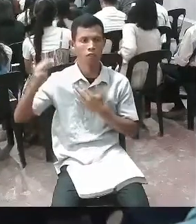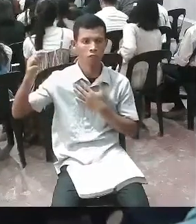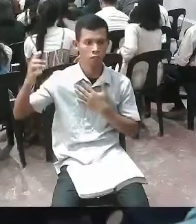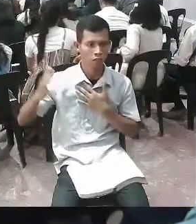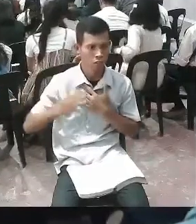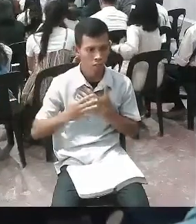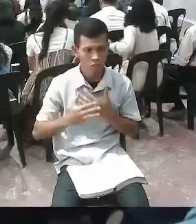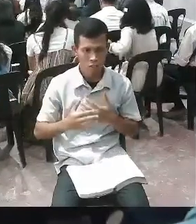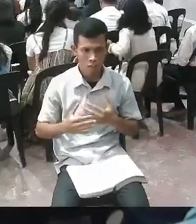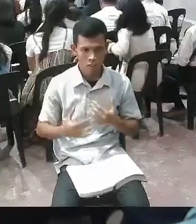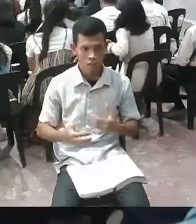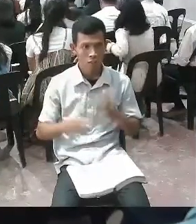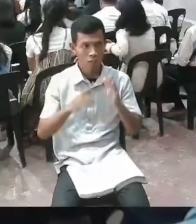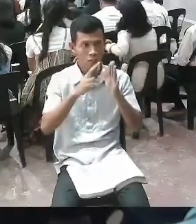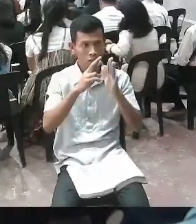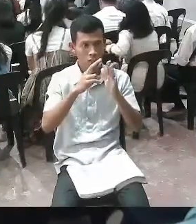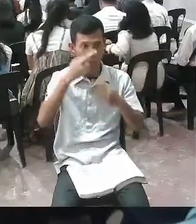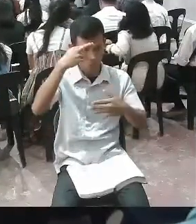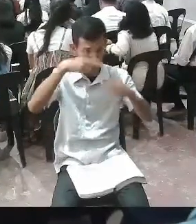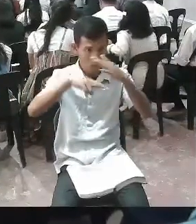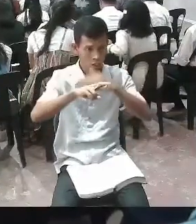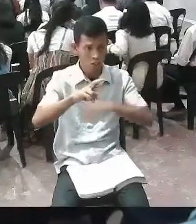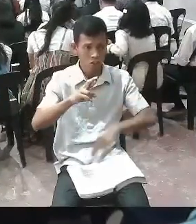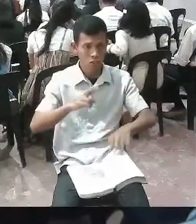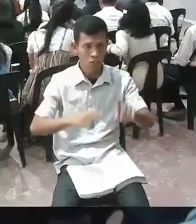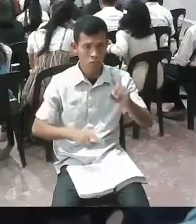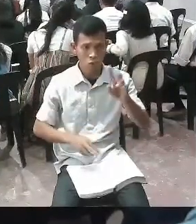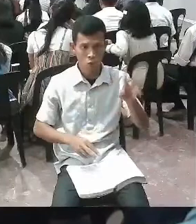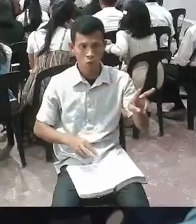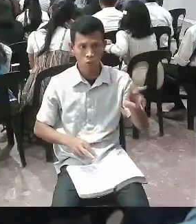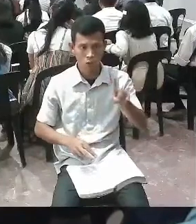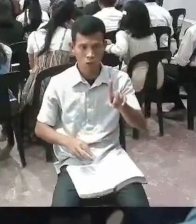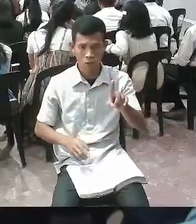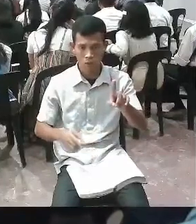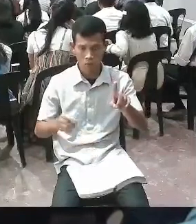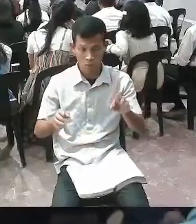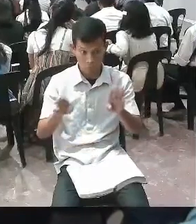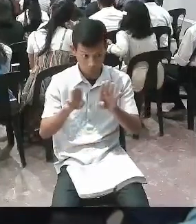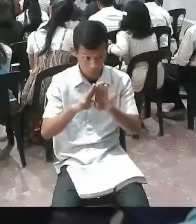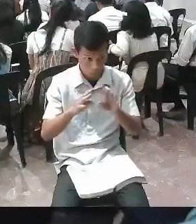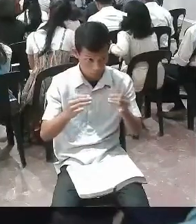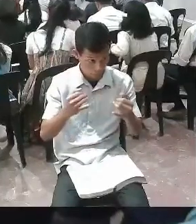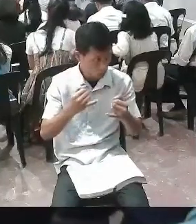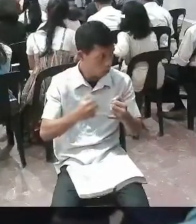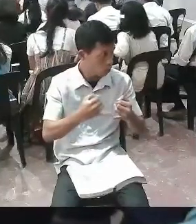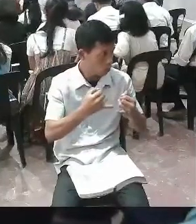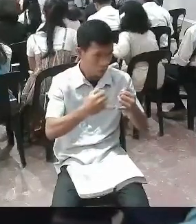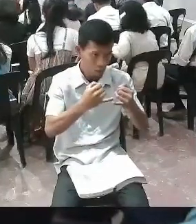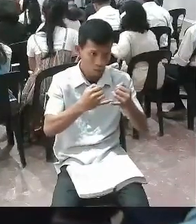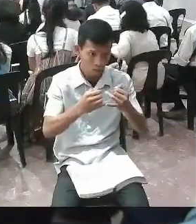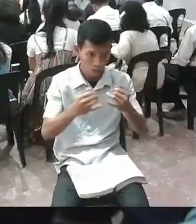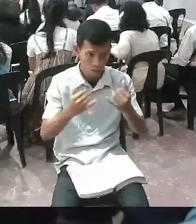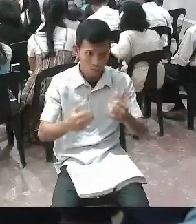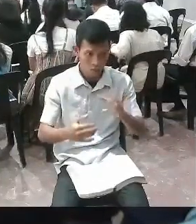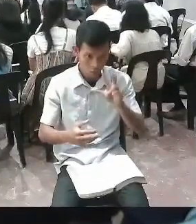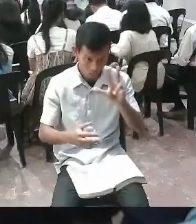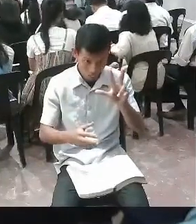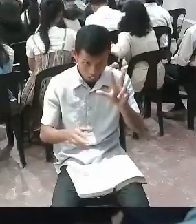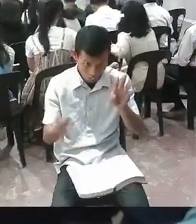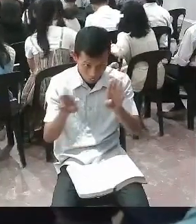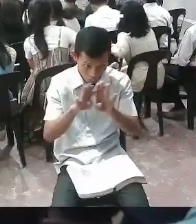And in Revelation chapter 21, and this, I'm going to close again. This will be my third closing, okay?